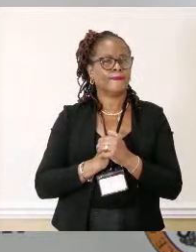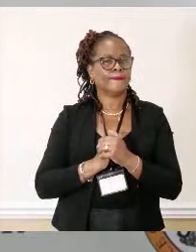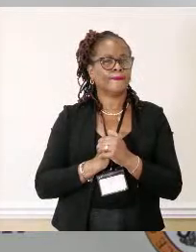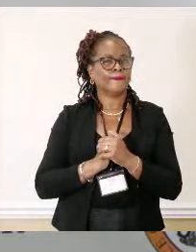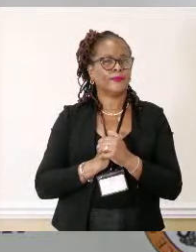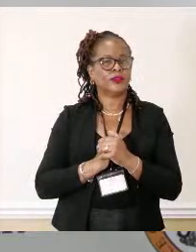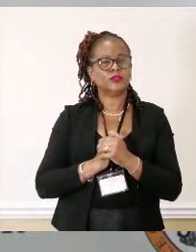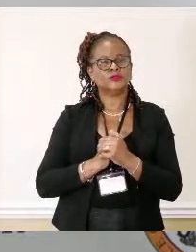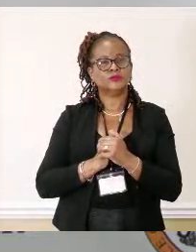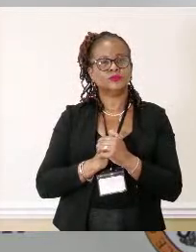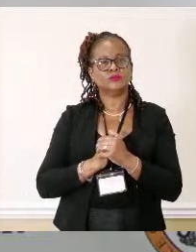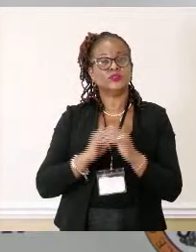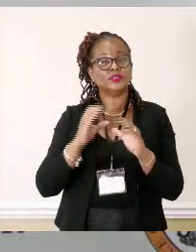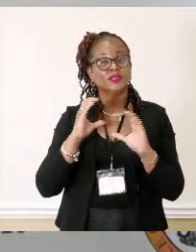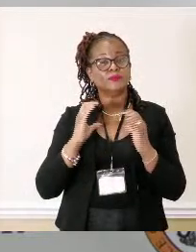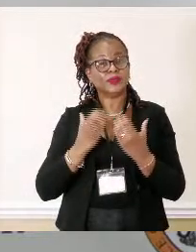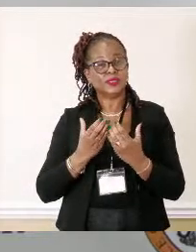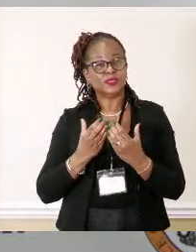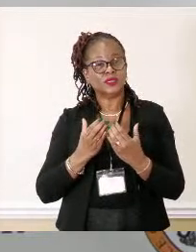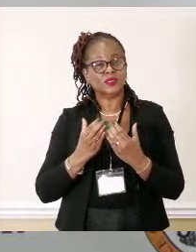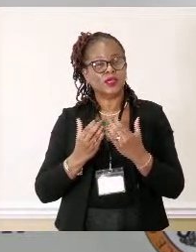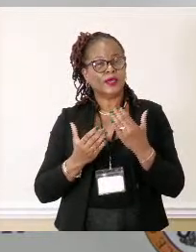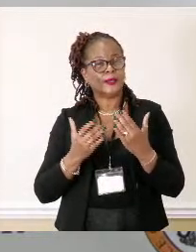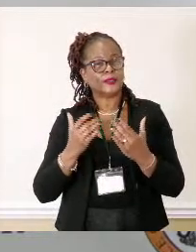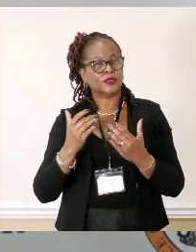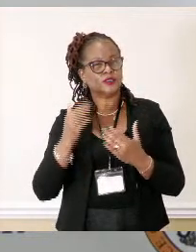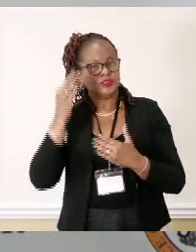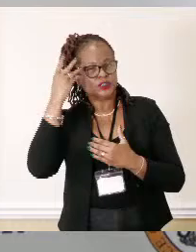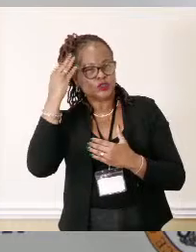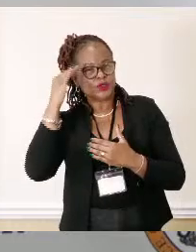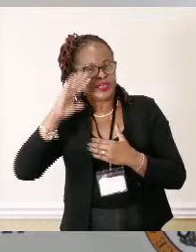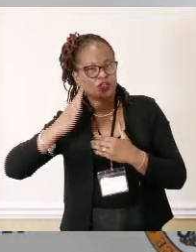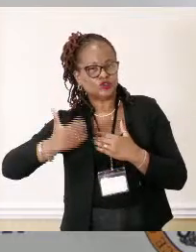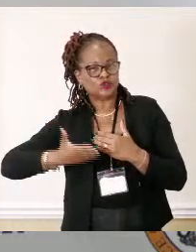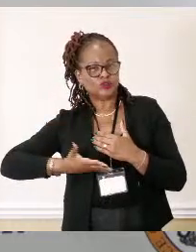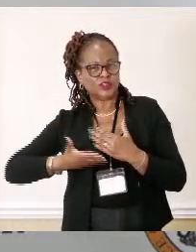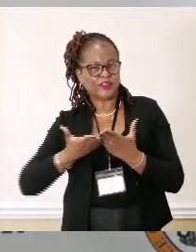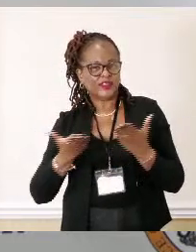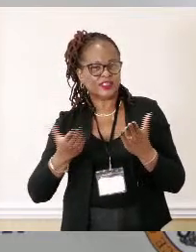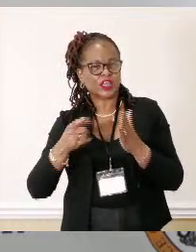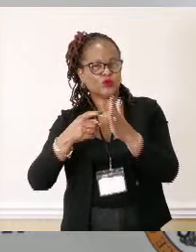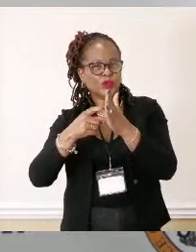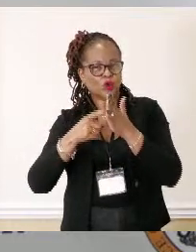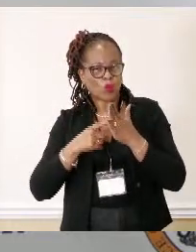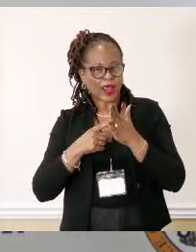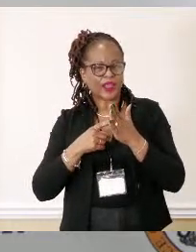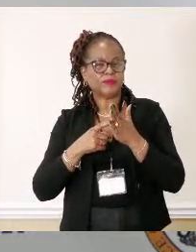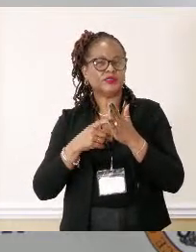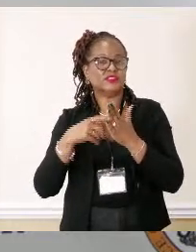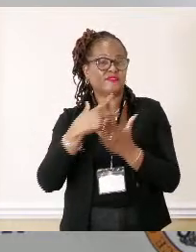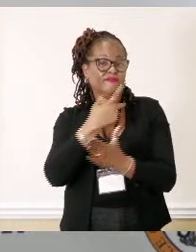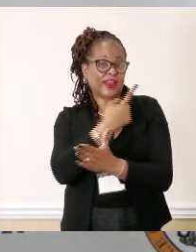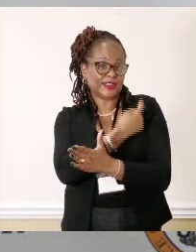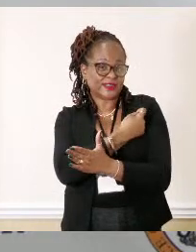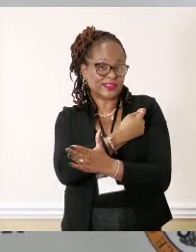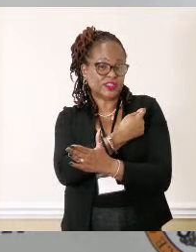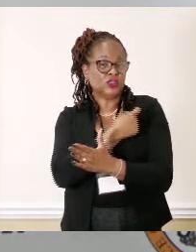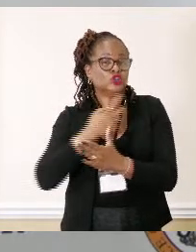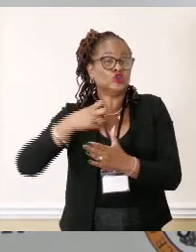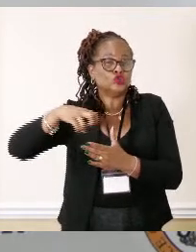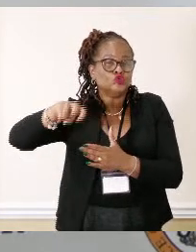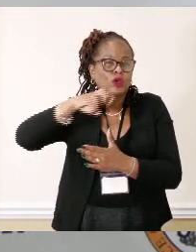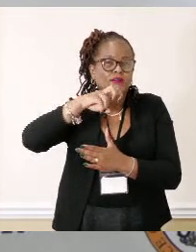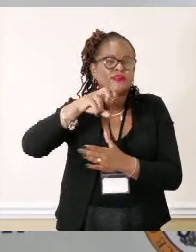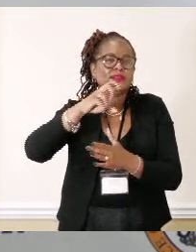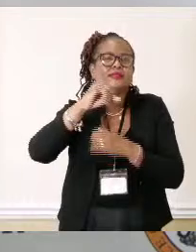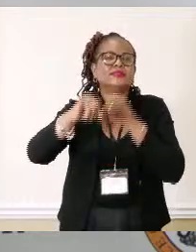seeing if the committee is reviewing or considering introducing things like a requirement for vaccination to travel internationally at